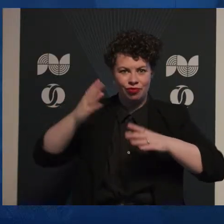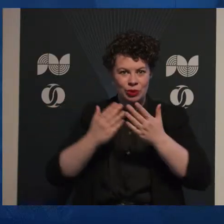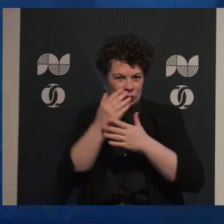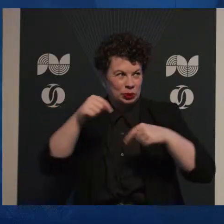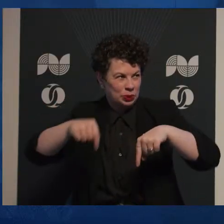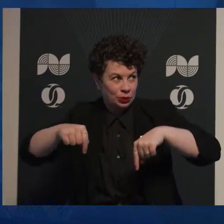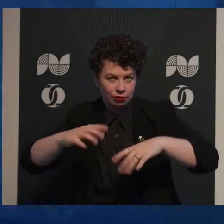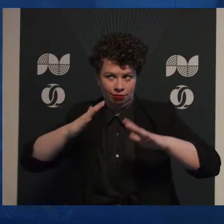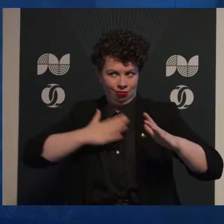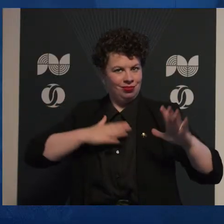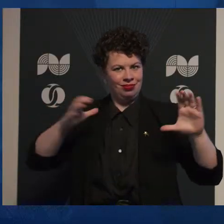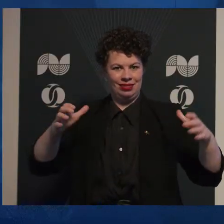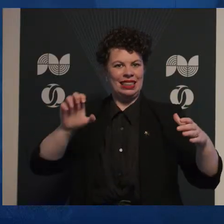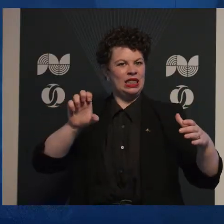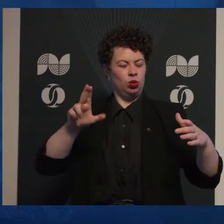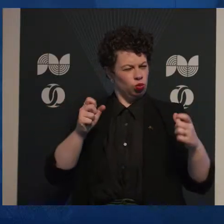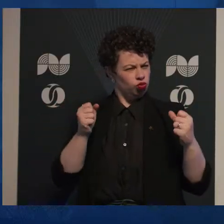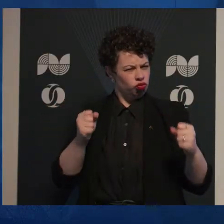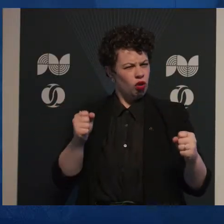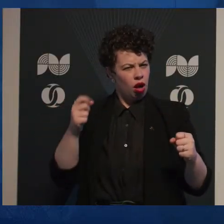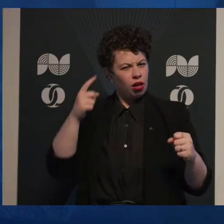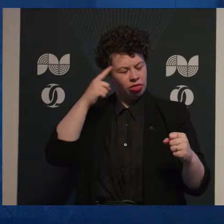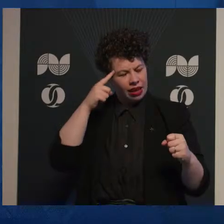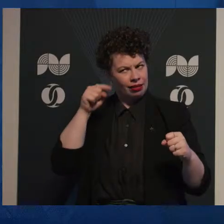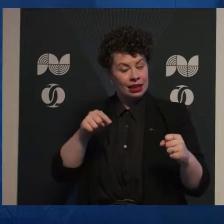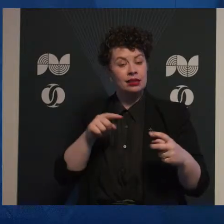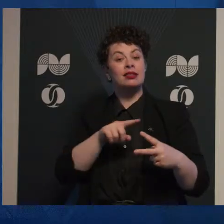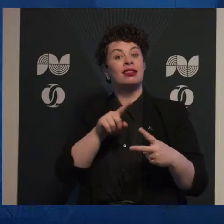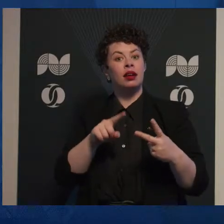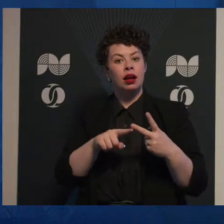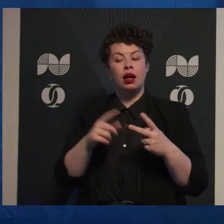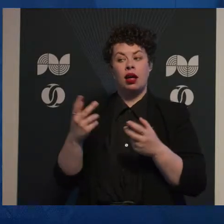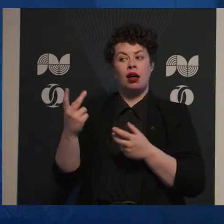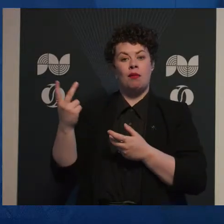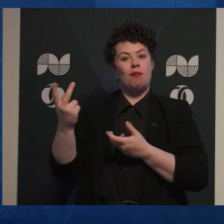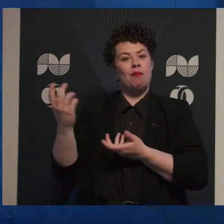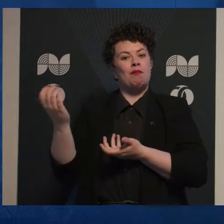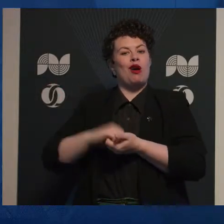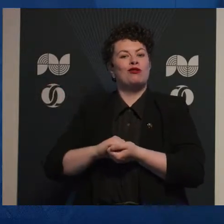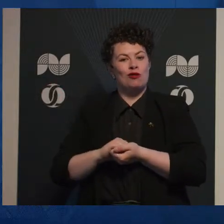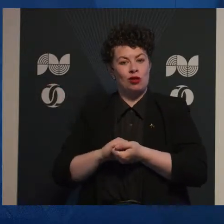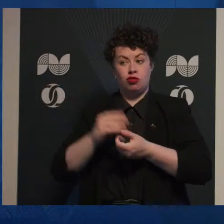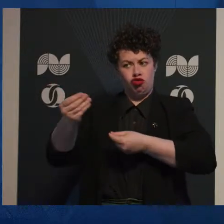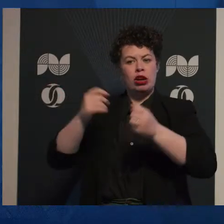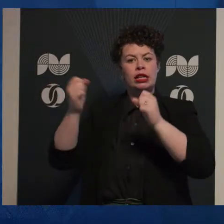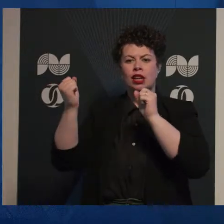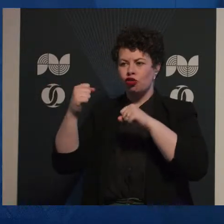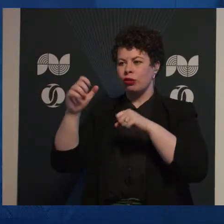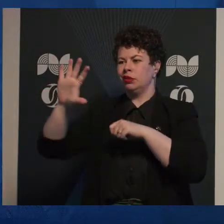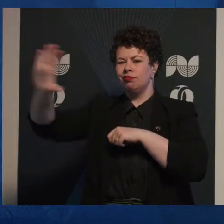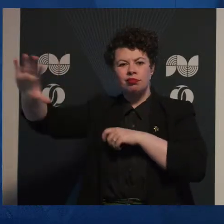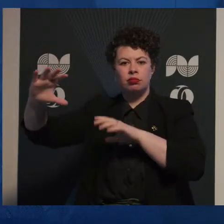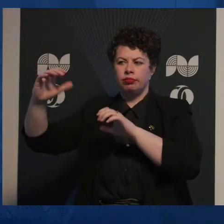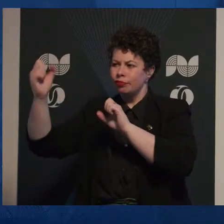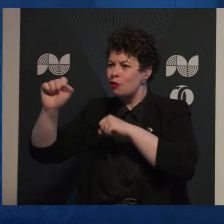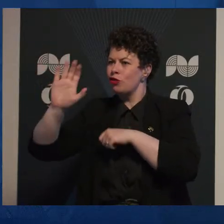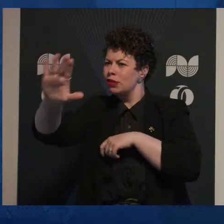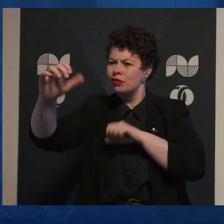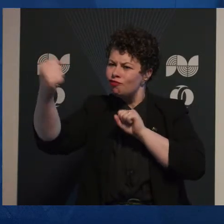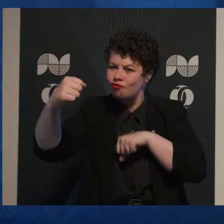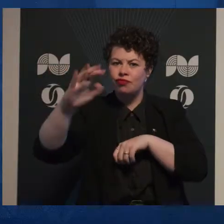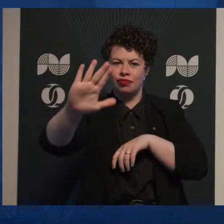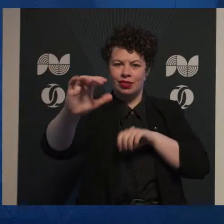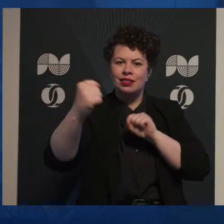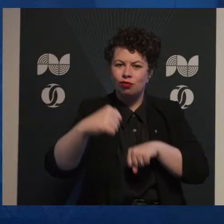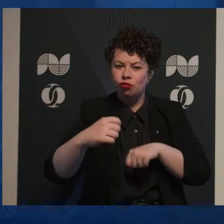would have always been very committed to the partnership agenda, both through the trade agreements, but also through our role in overseas development